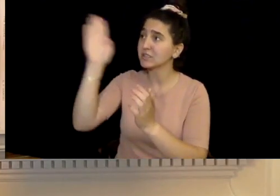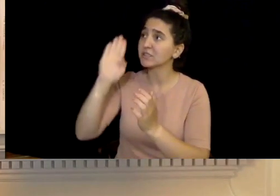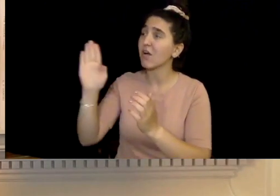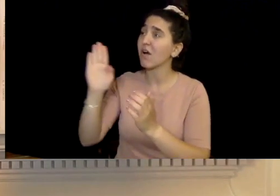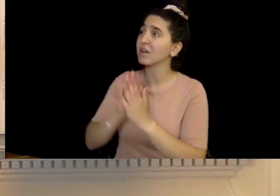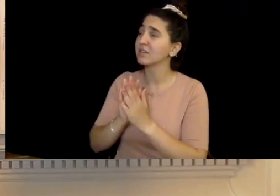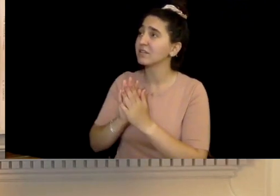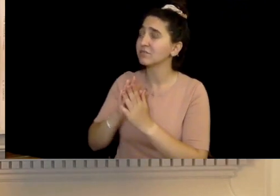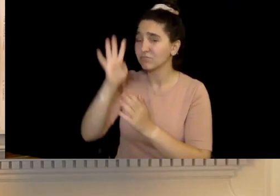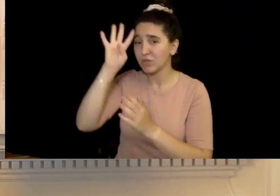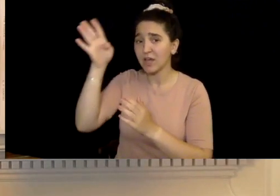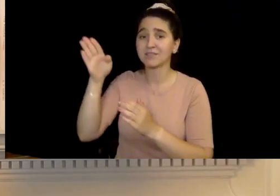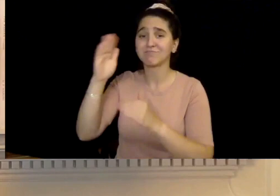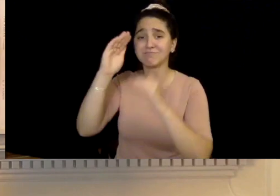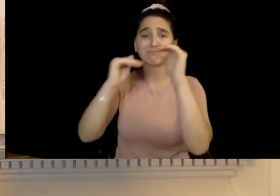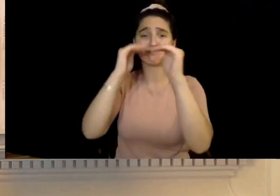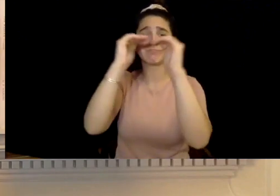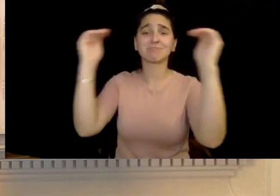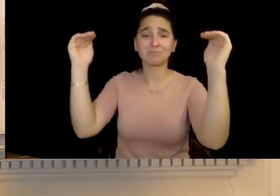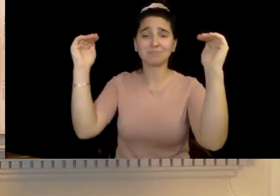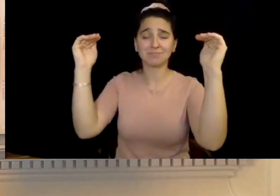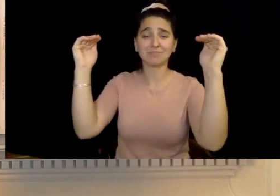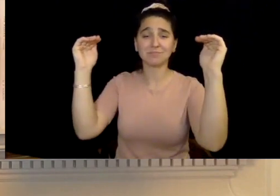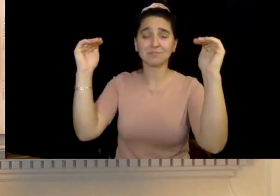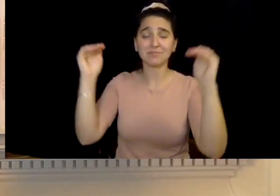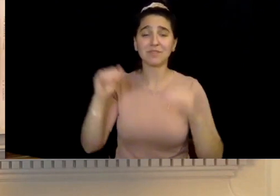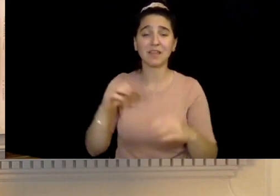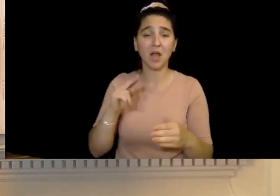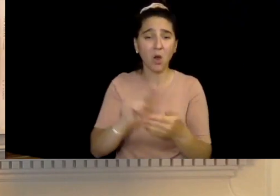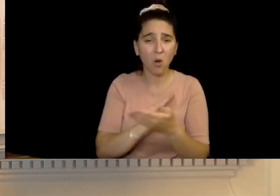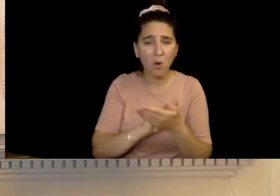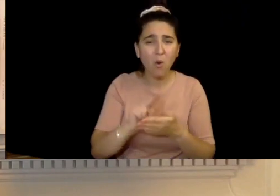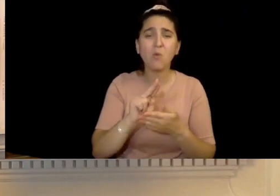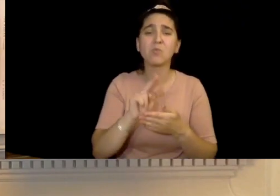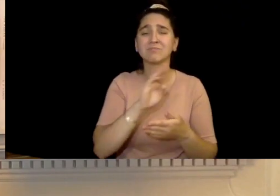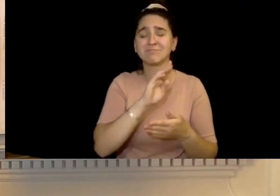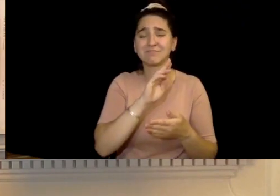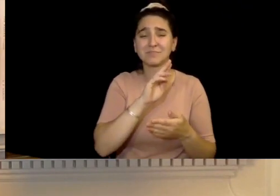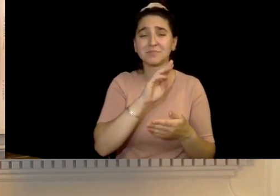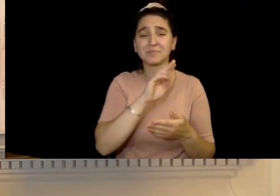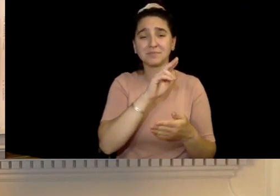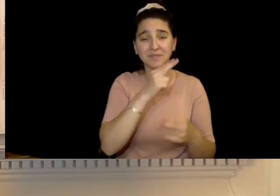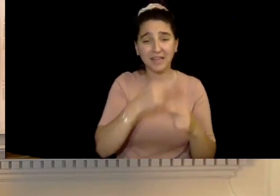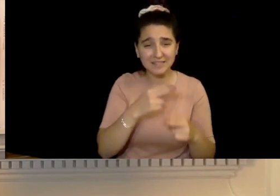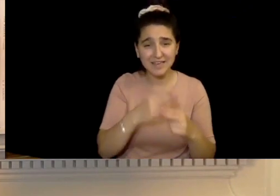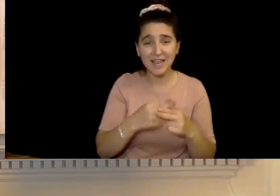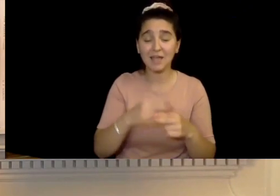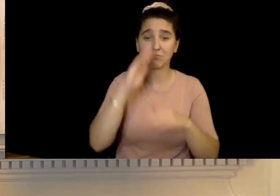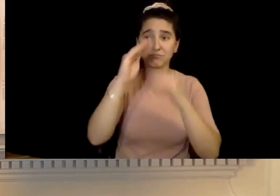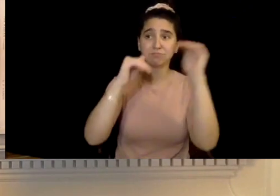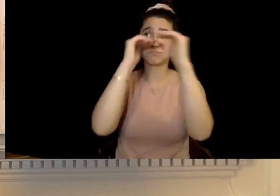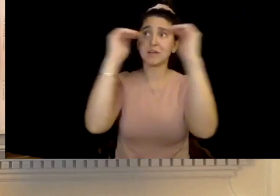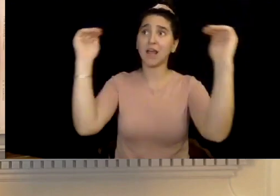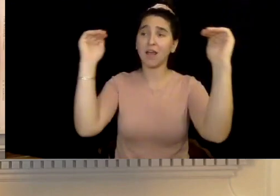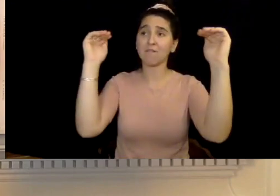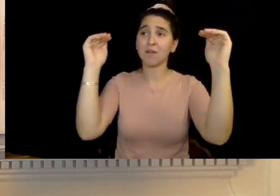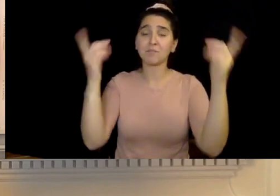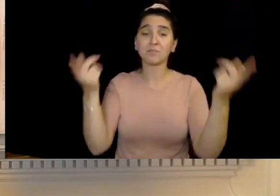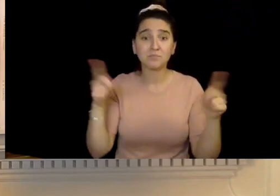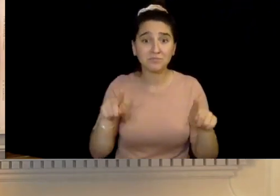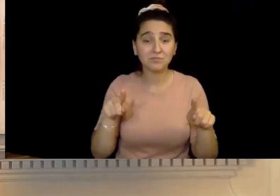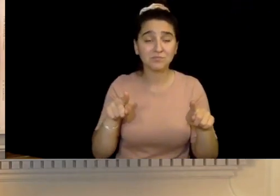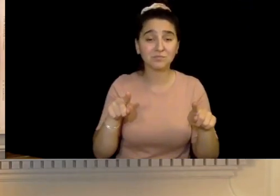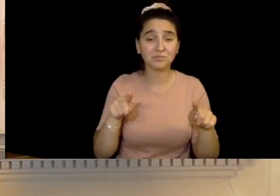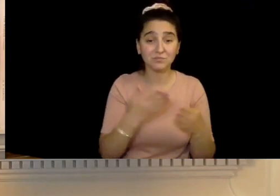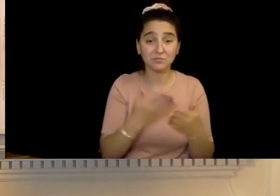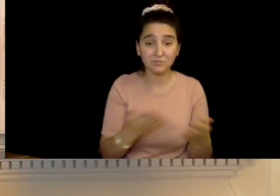and to pray, saying, Creator God, who art in heaven, hallowed be thy name. Thy kingdom come.